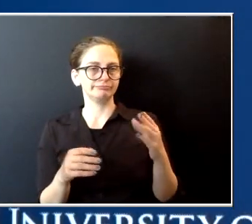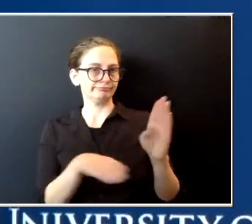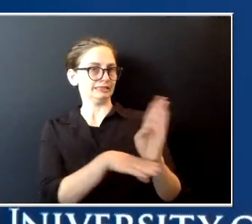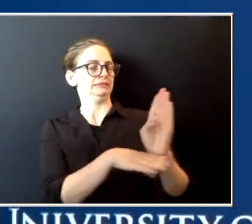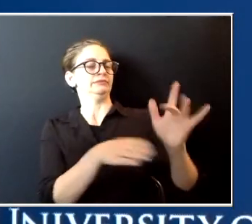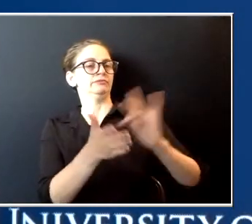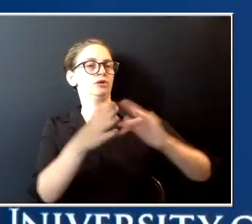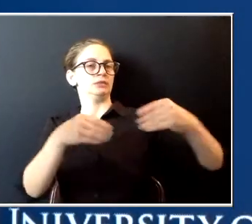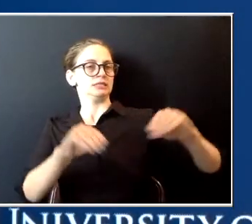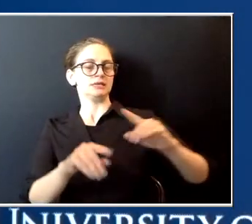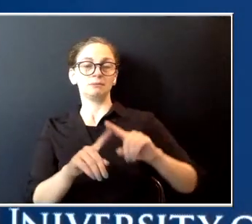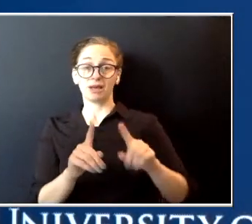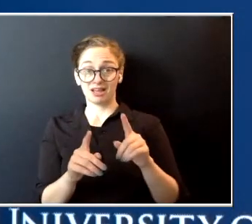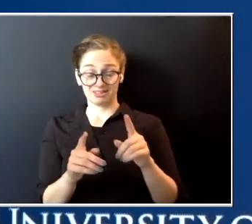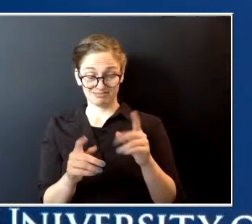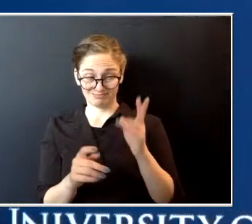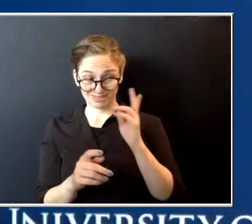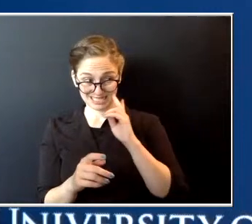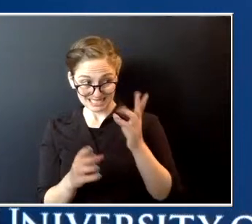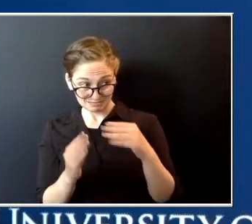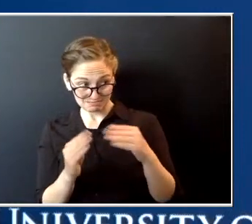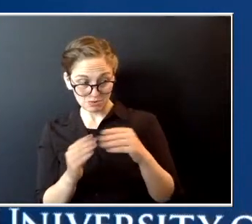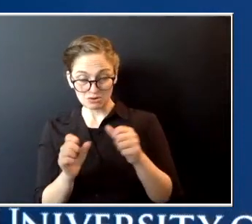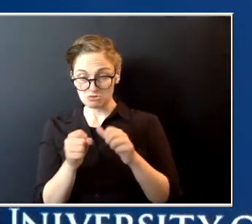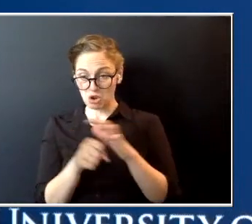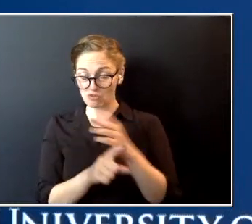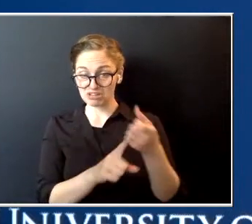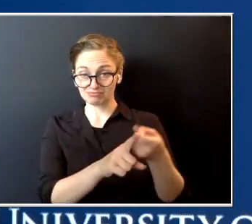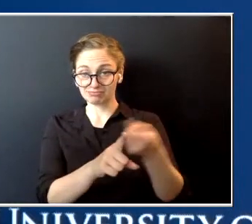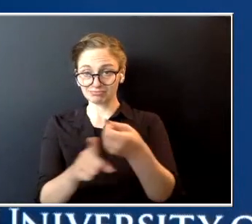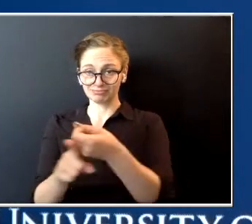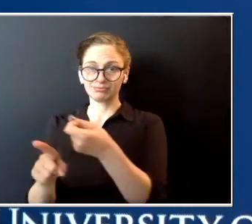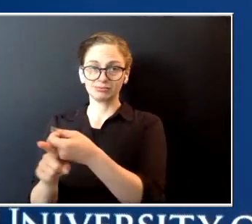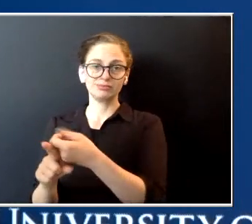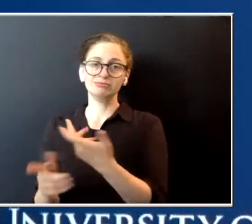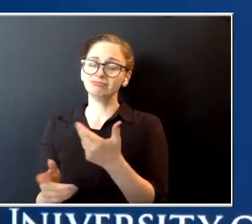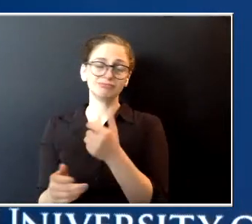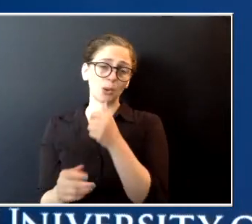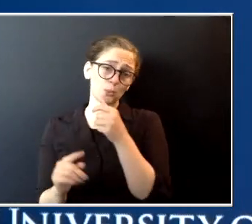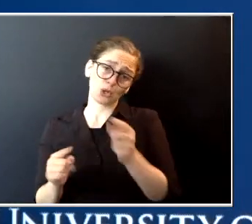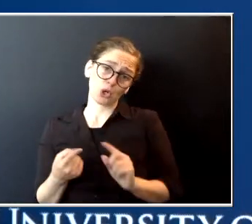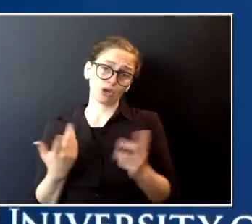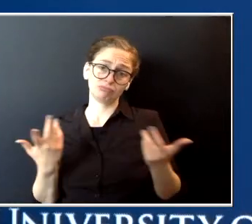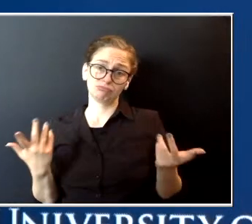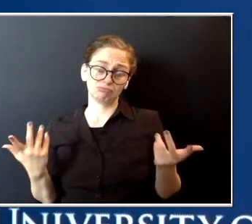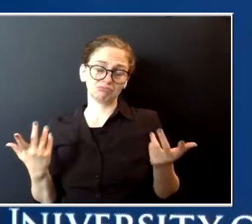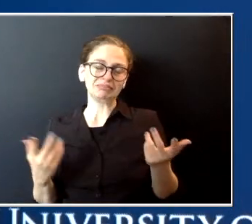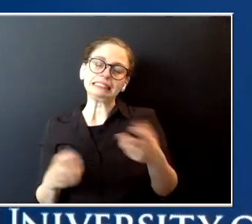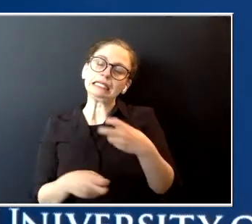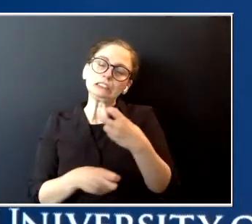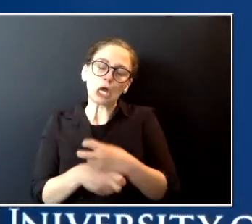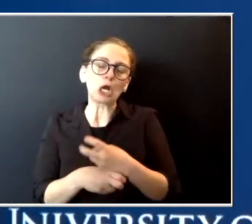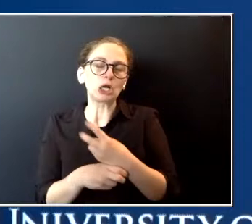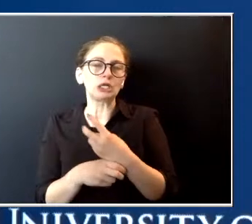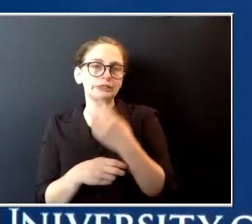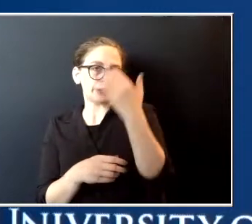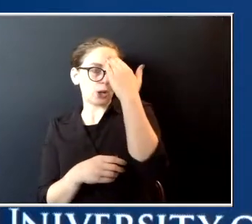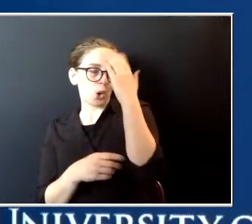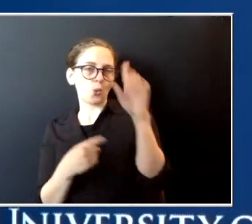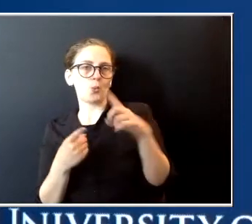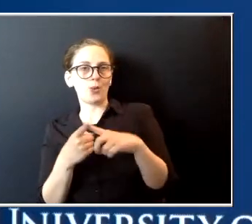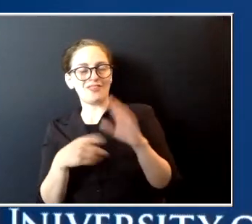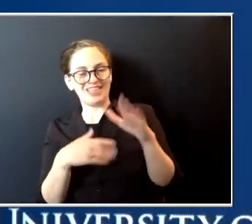numbers, it certainly wouldn't hurt you. Probably, it's hard to tell when the new vaccine will be out, maybe September, or later September,